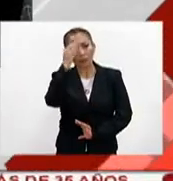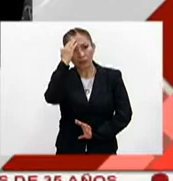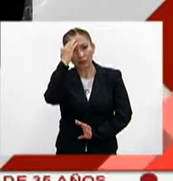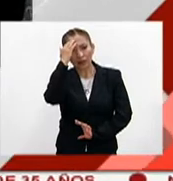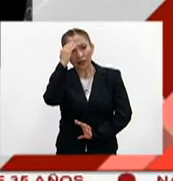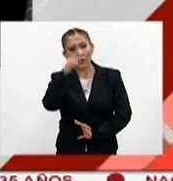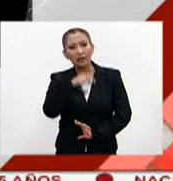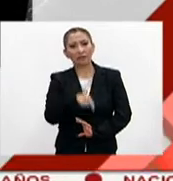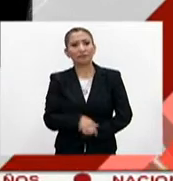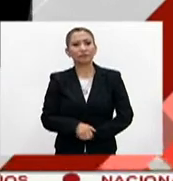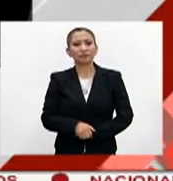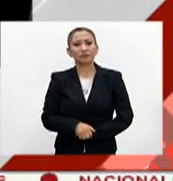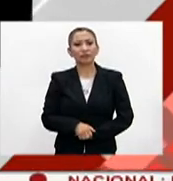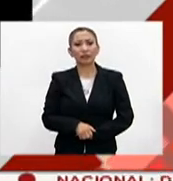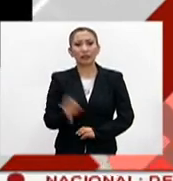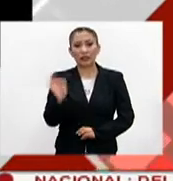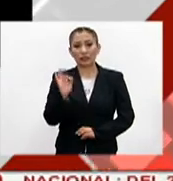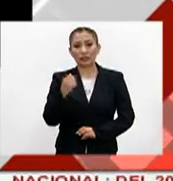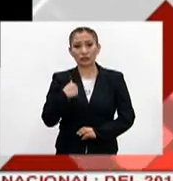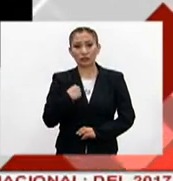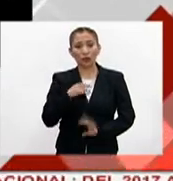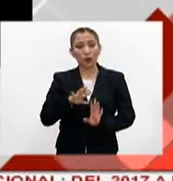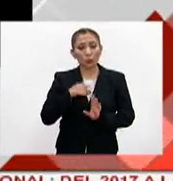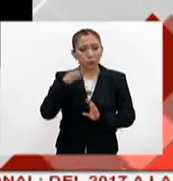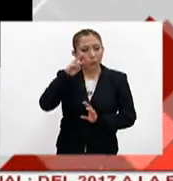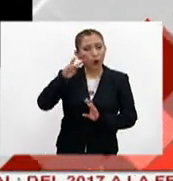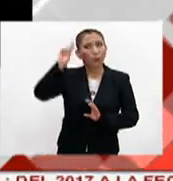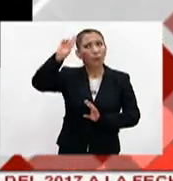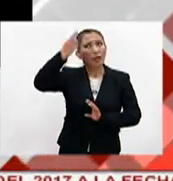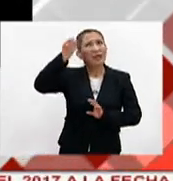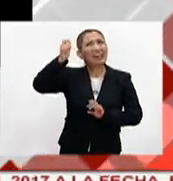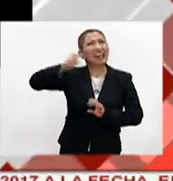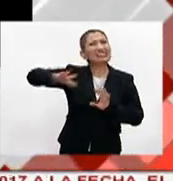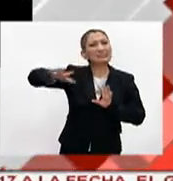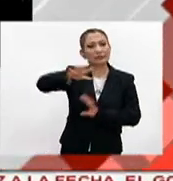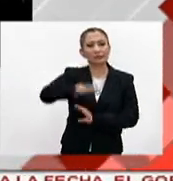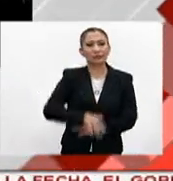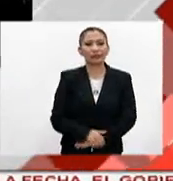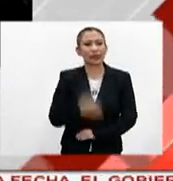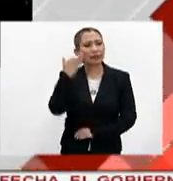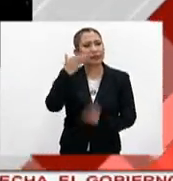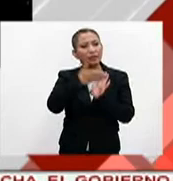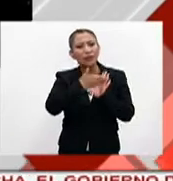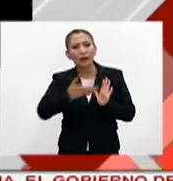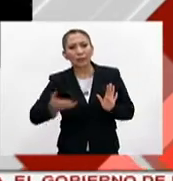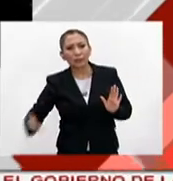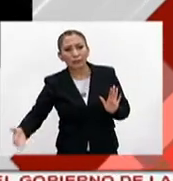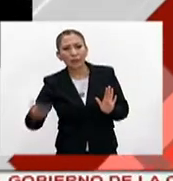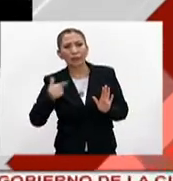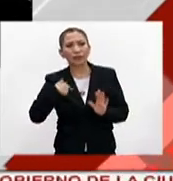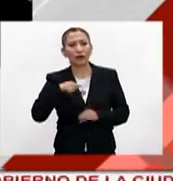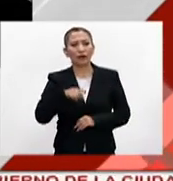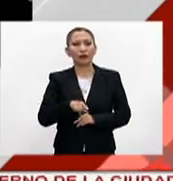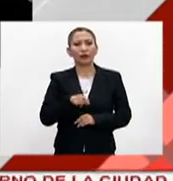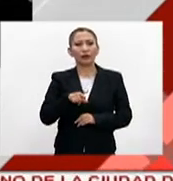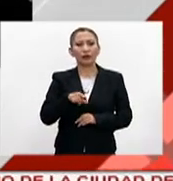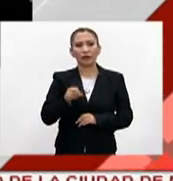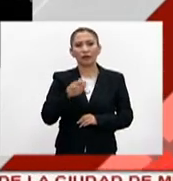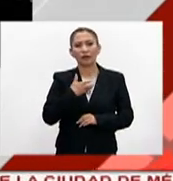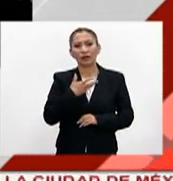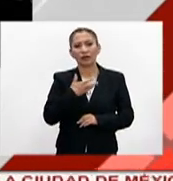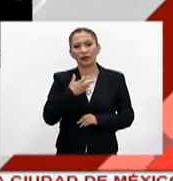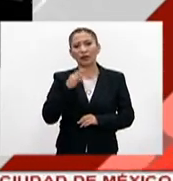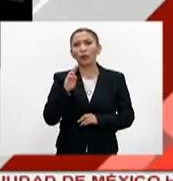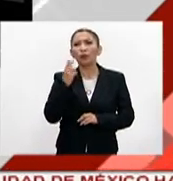top of each other about 15 billion years ago. This was the Big Bang, the beginning of